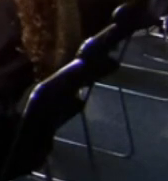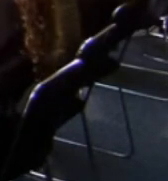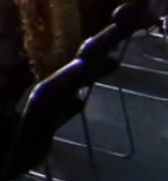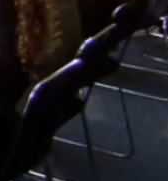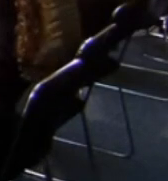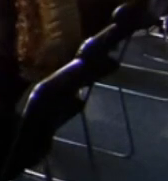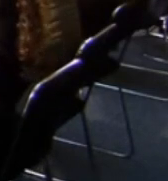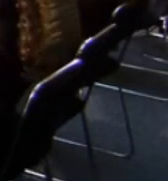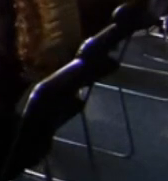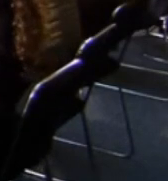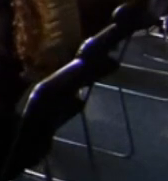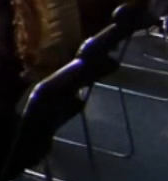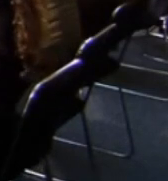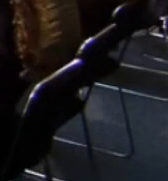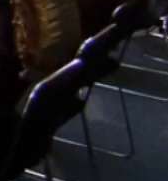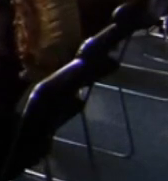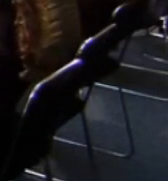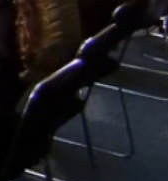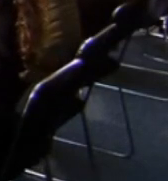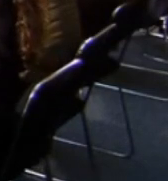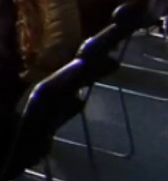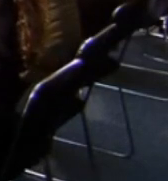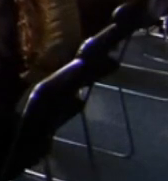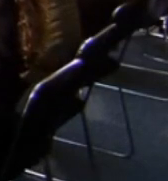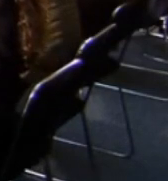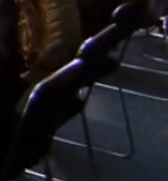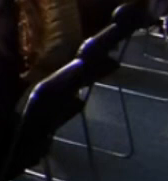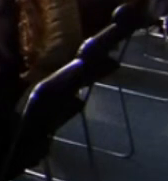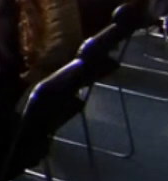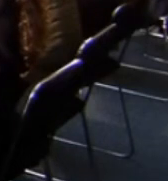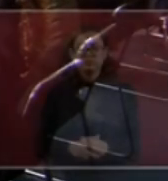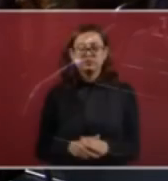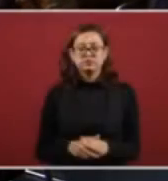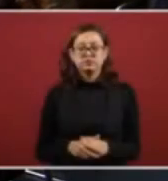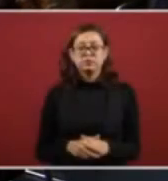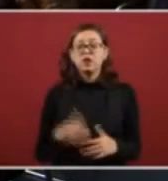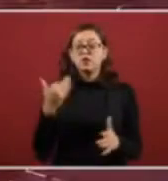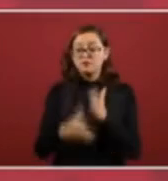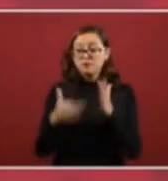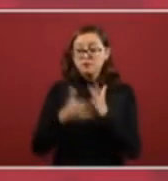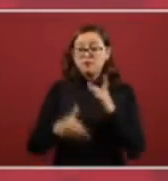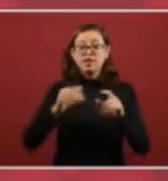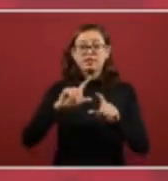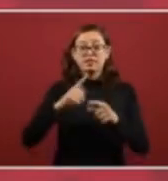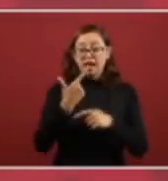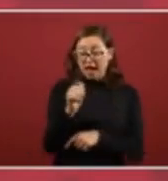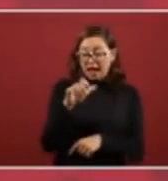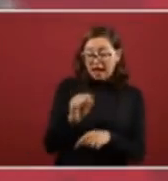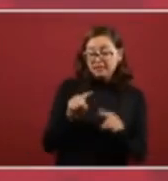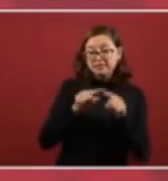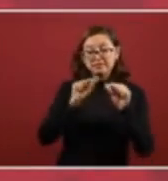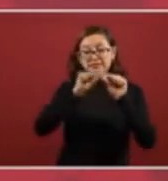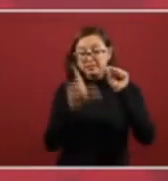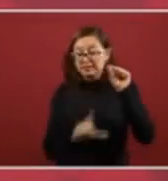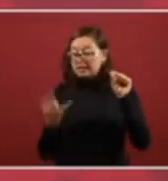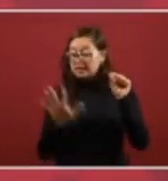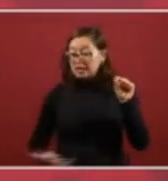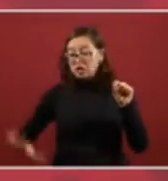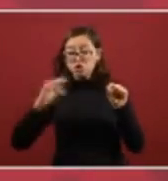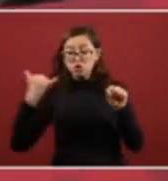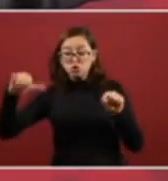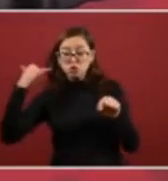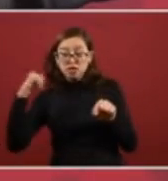hikes in the price. And we have, but they didn't take into account these projects with this purpose.